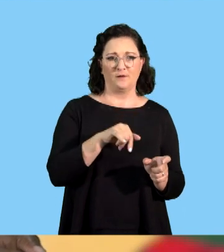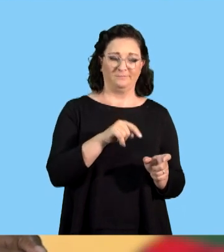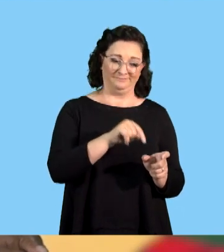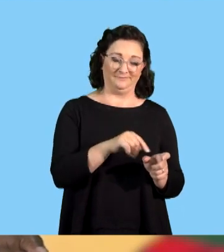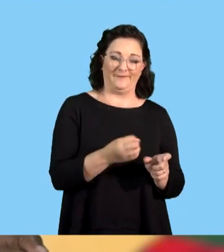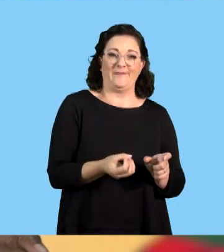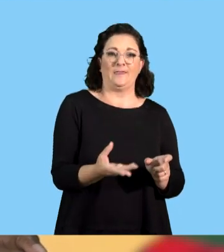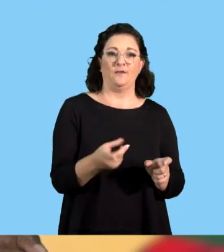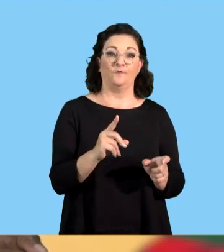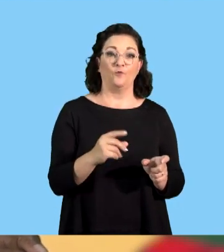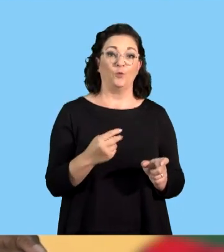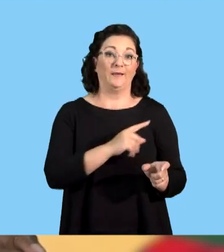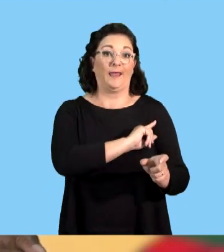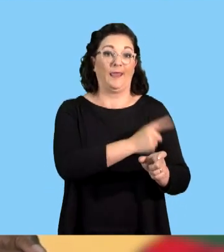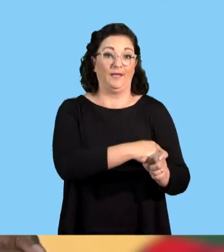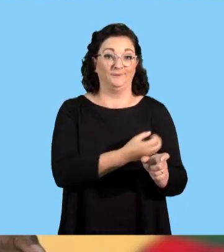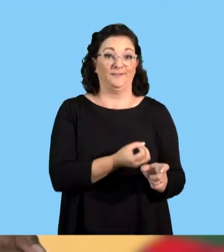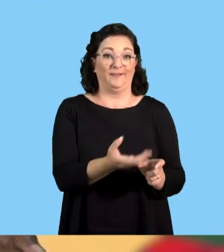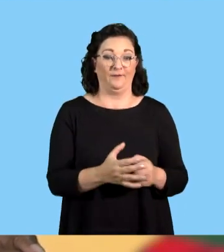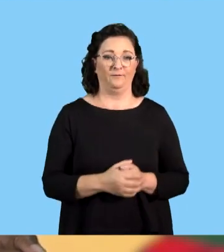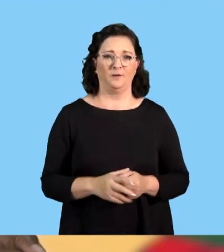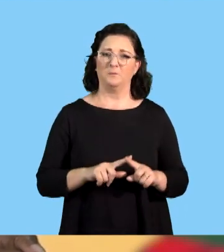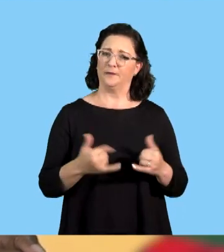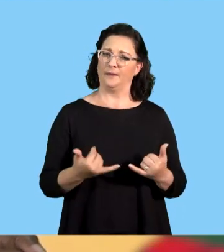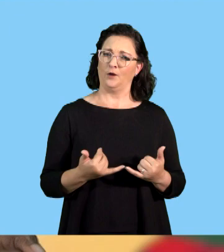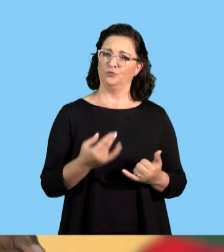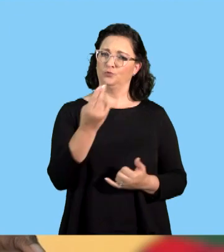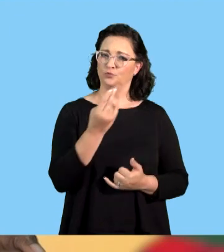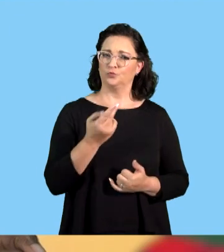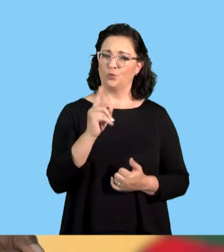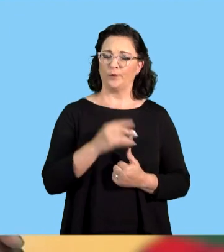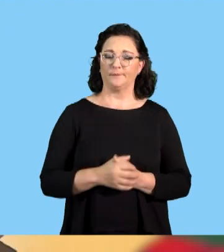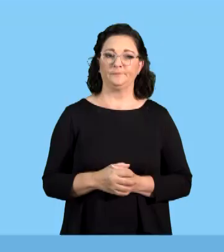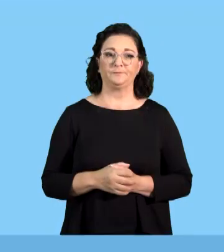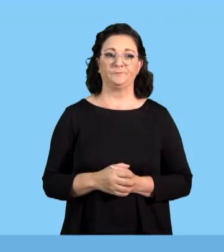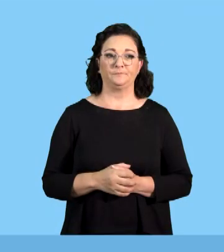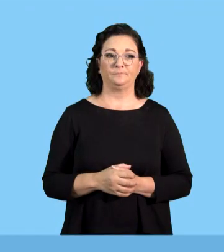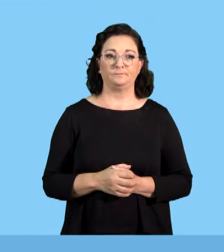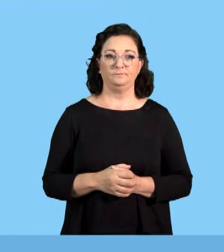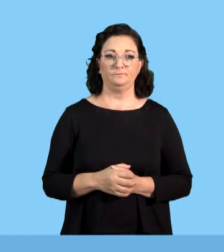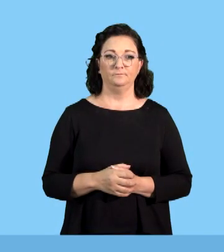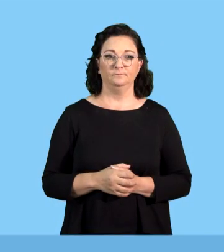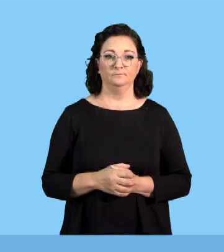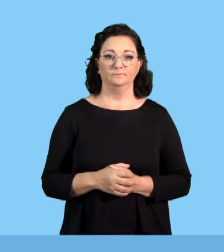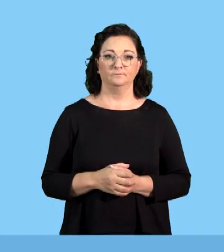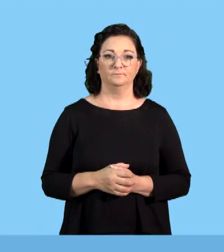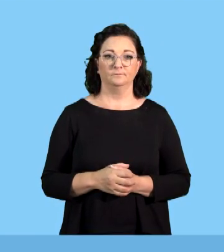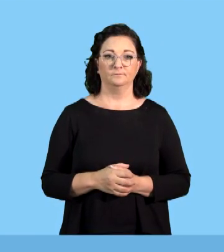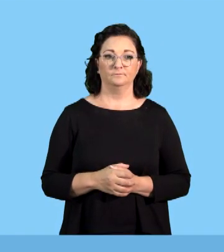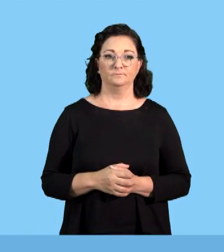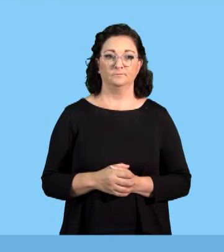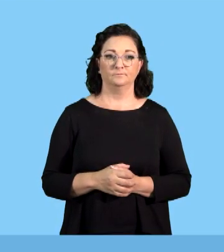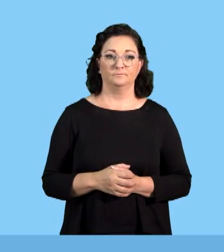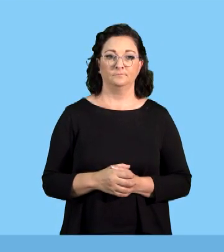can supply energy into the circuit. Now, how do we draw the symbol for a battery? We know that if it's just one